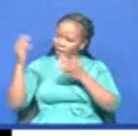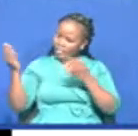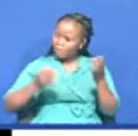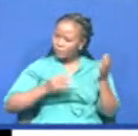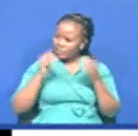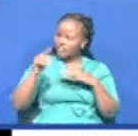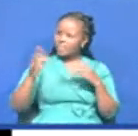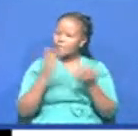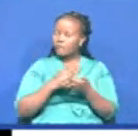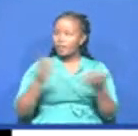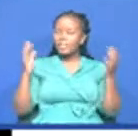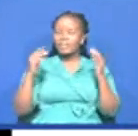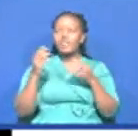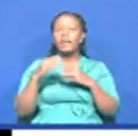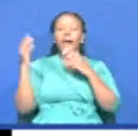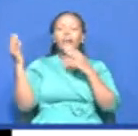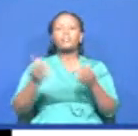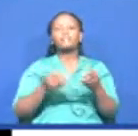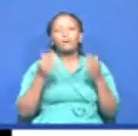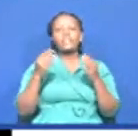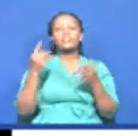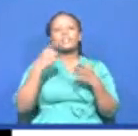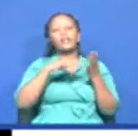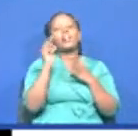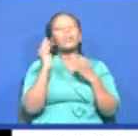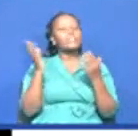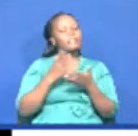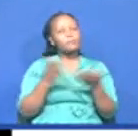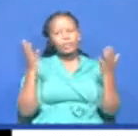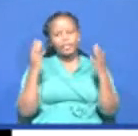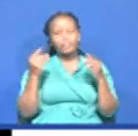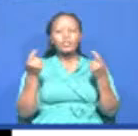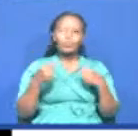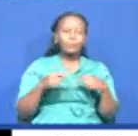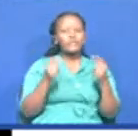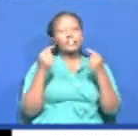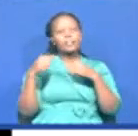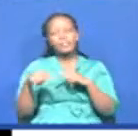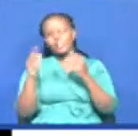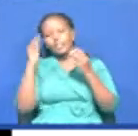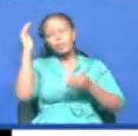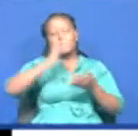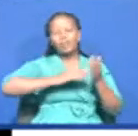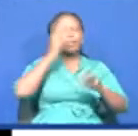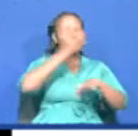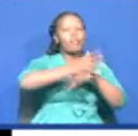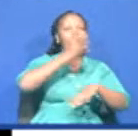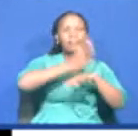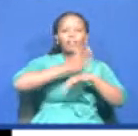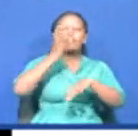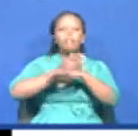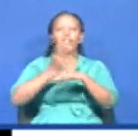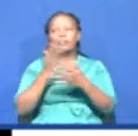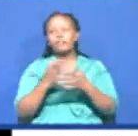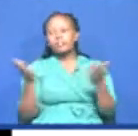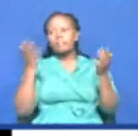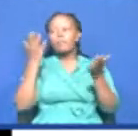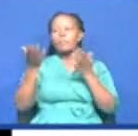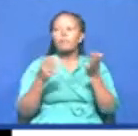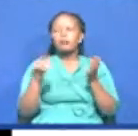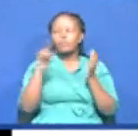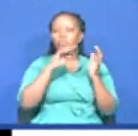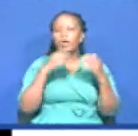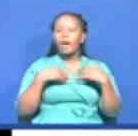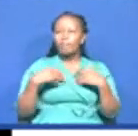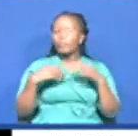are importing the right products to just try and cut down illicit trade. Maybe we can have a listen in into the questions